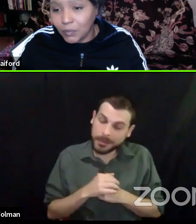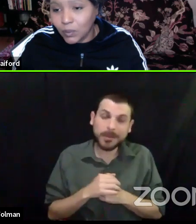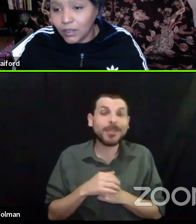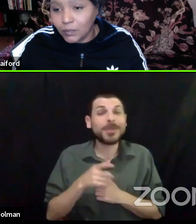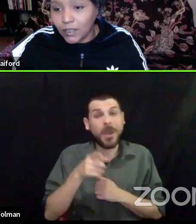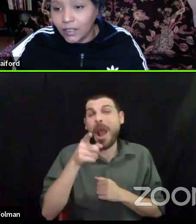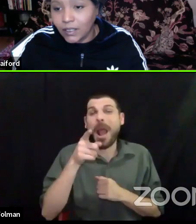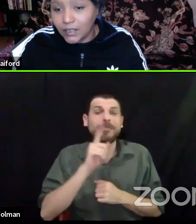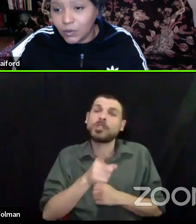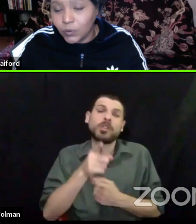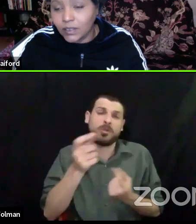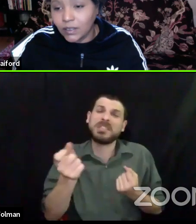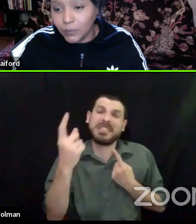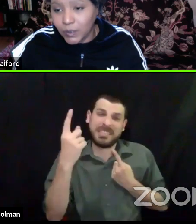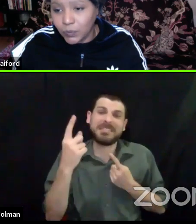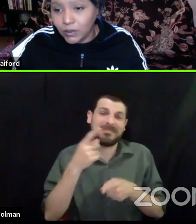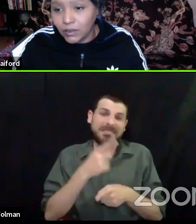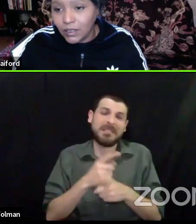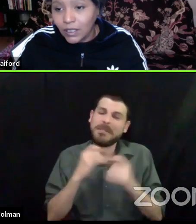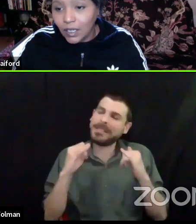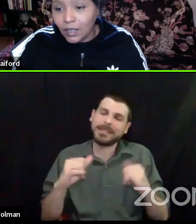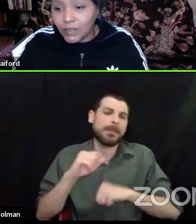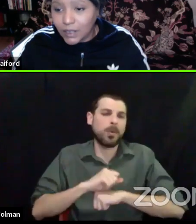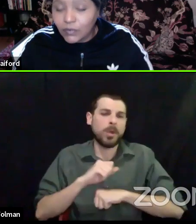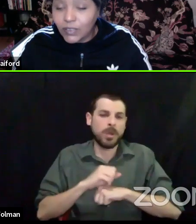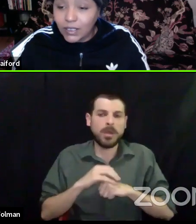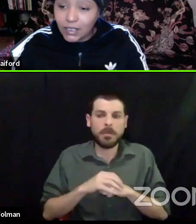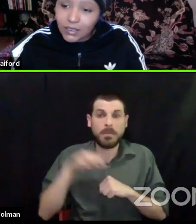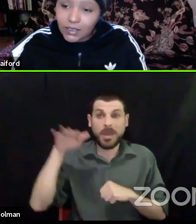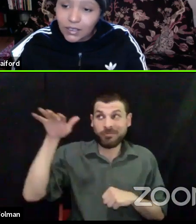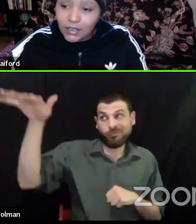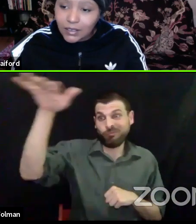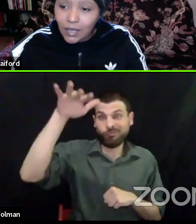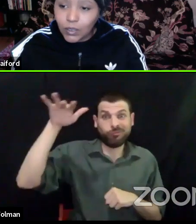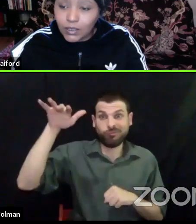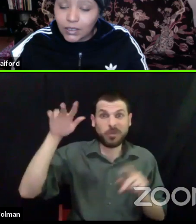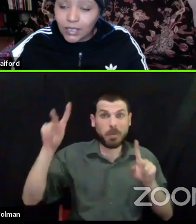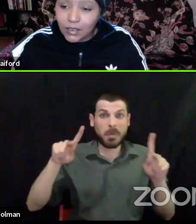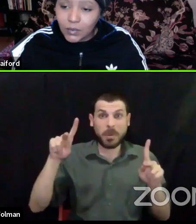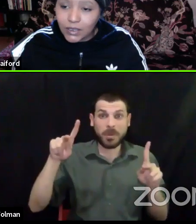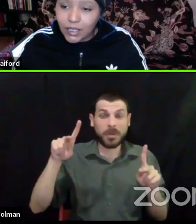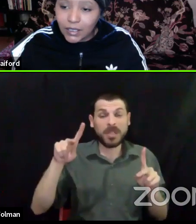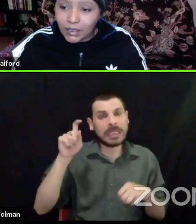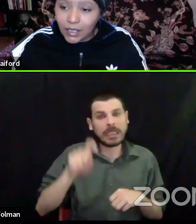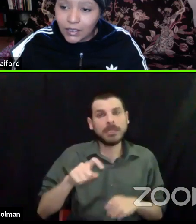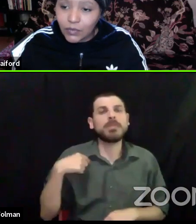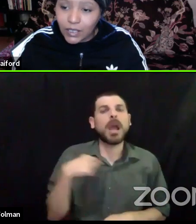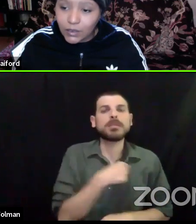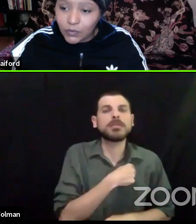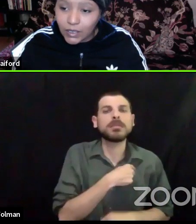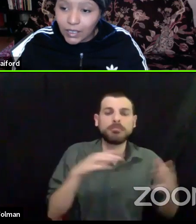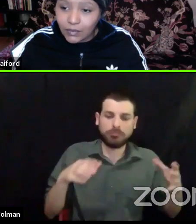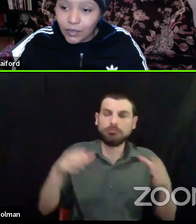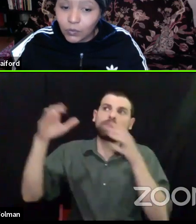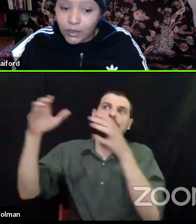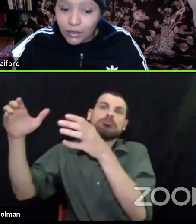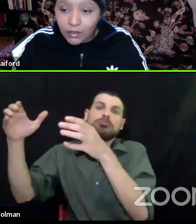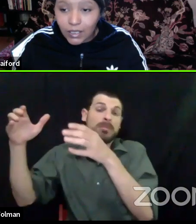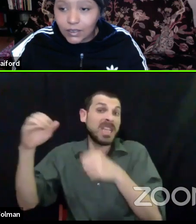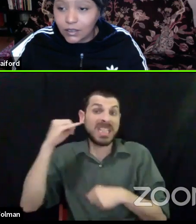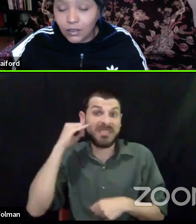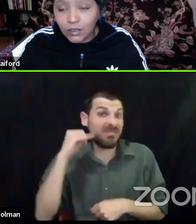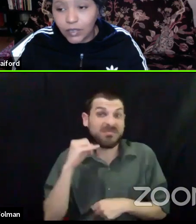type of work. But until we are the people serving us, that work is not going to be taken as a value for life. And we